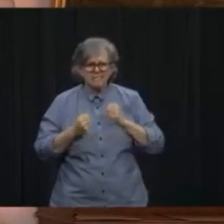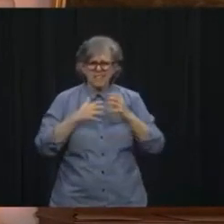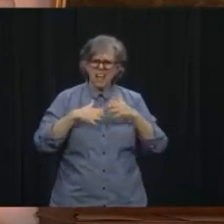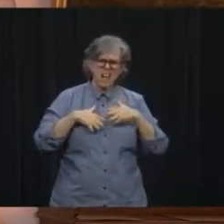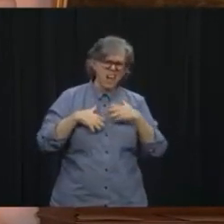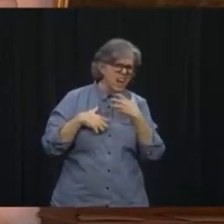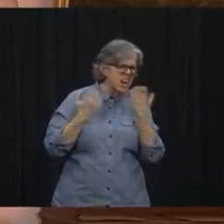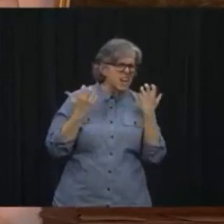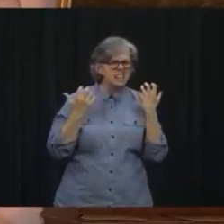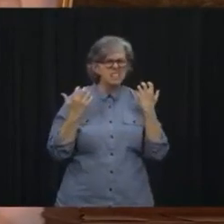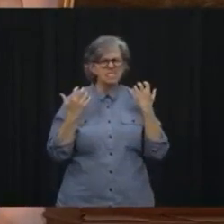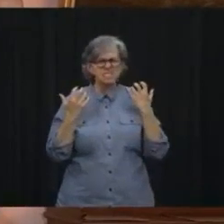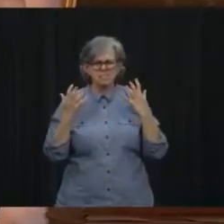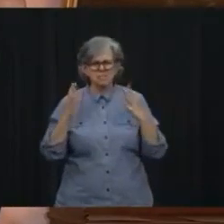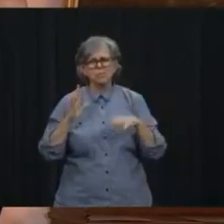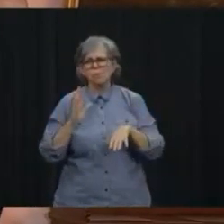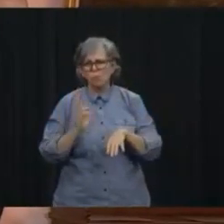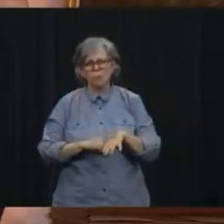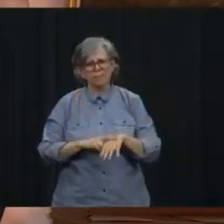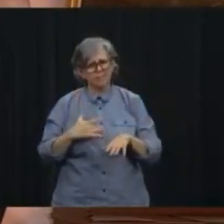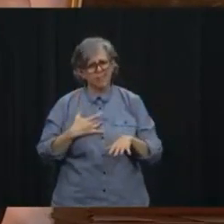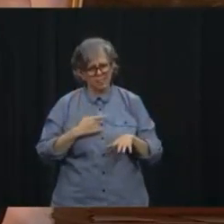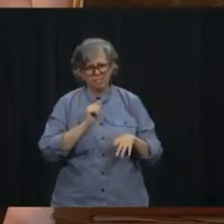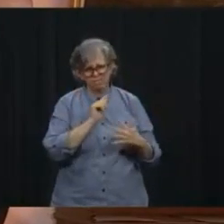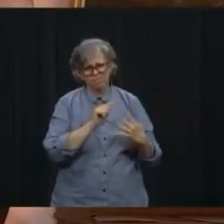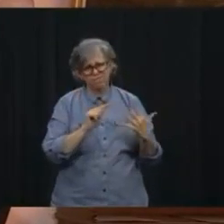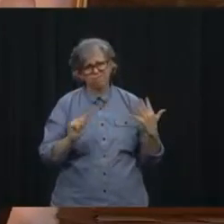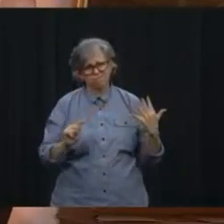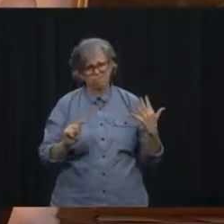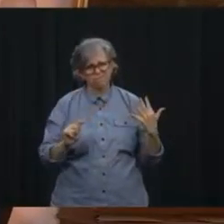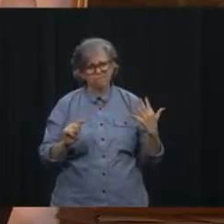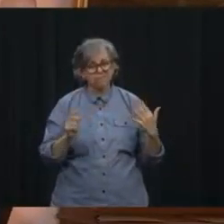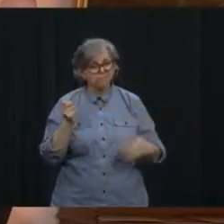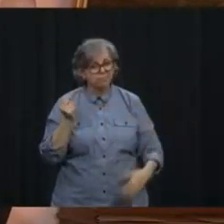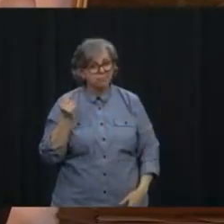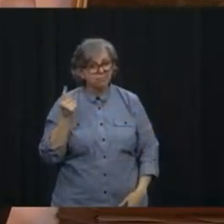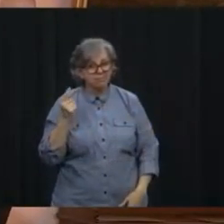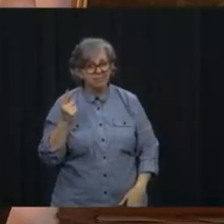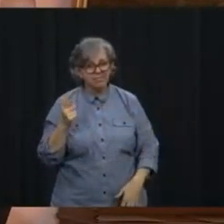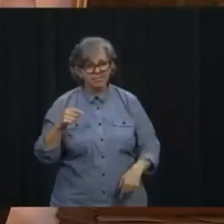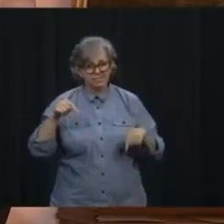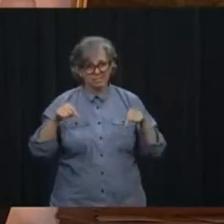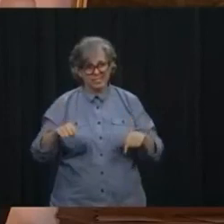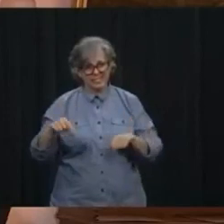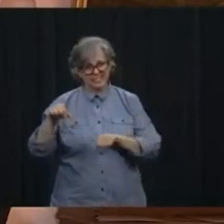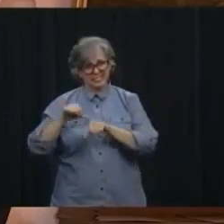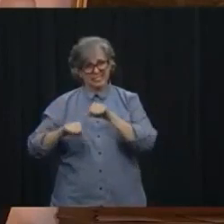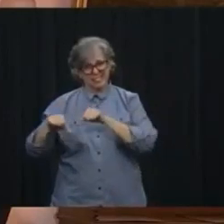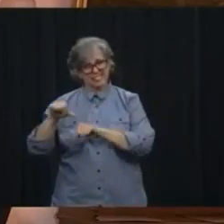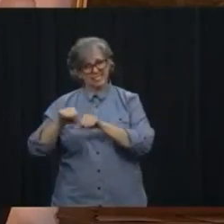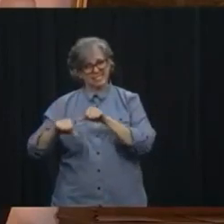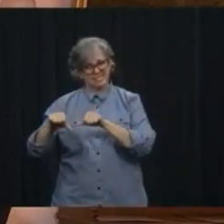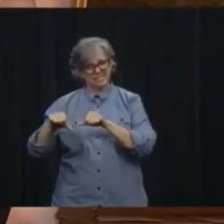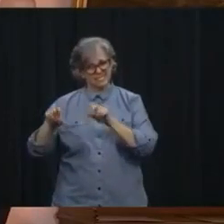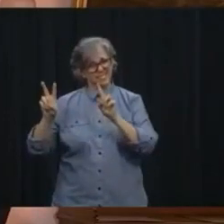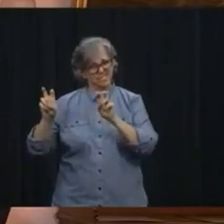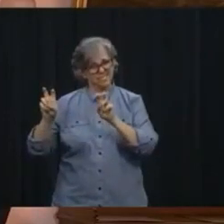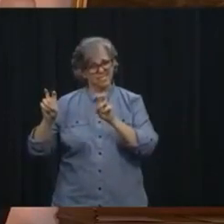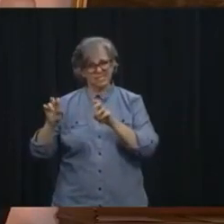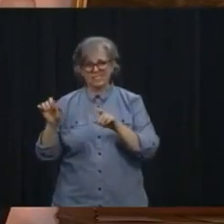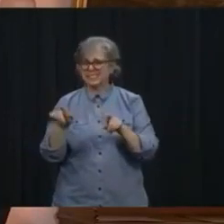are being disrupted. We want to make sure everyone remains healthy from a mental health point of